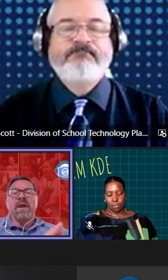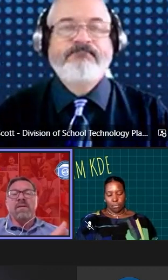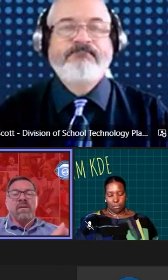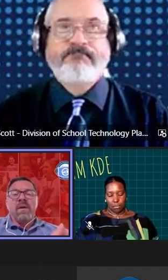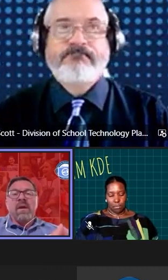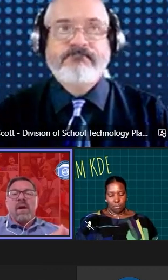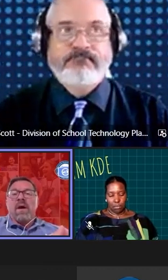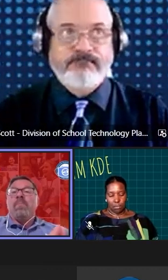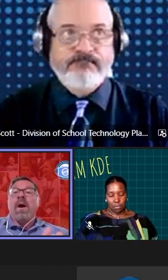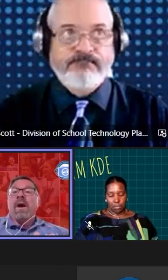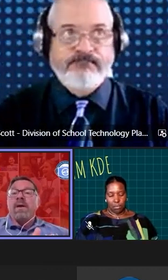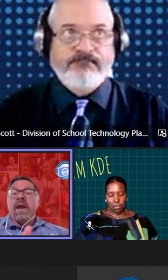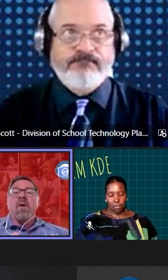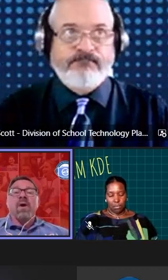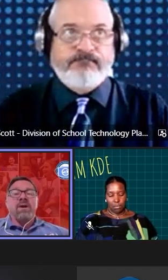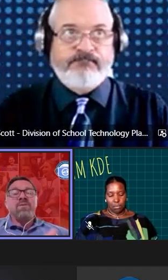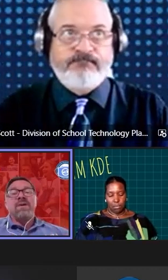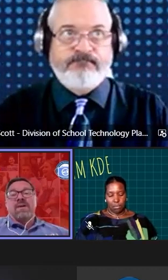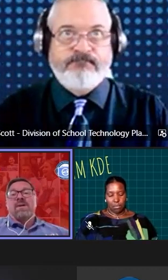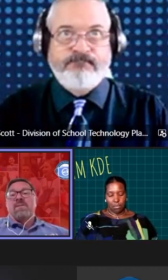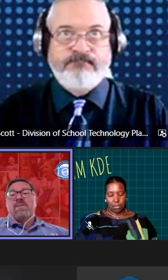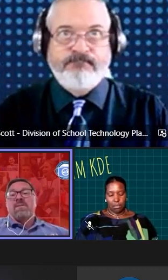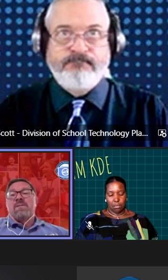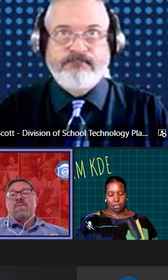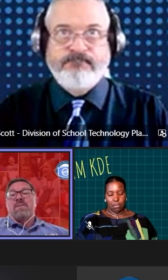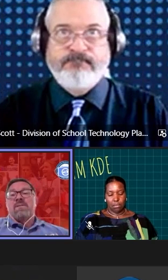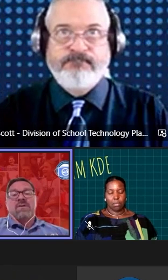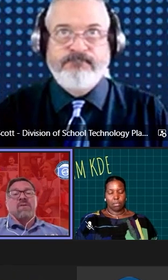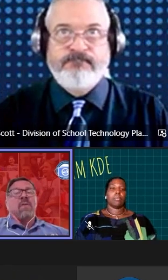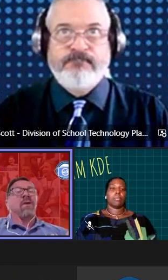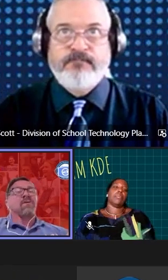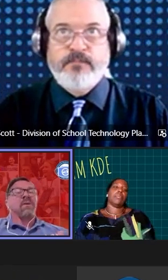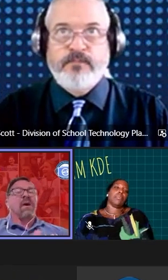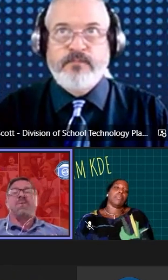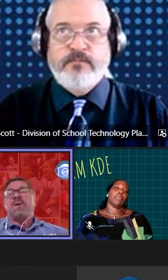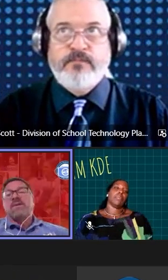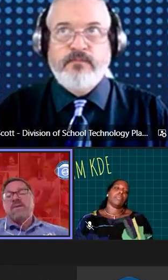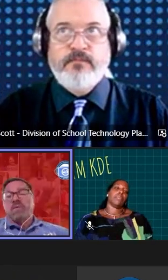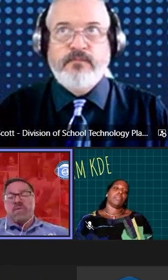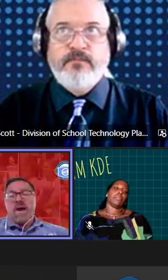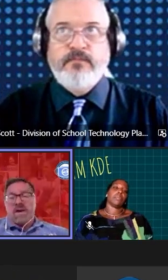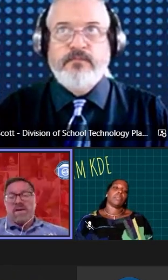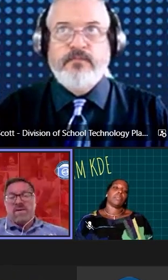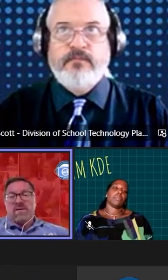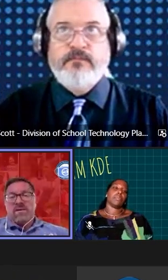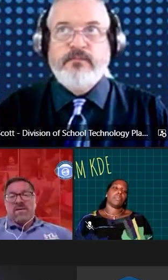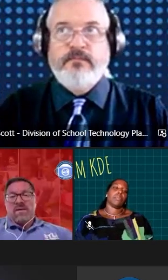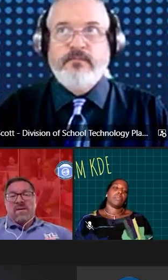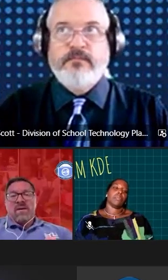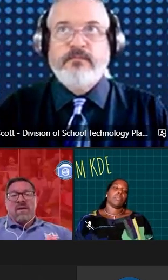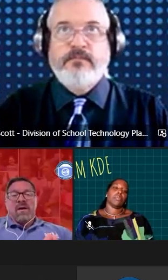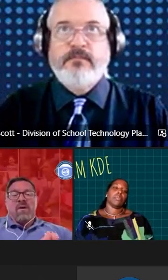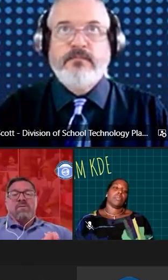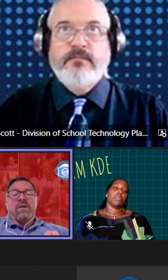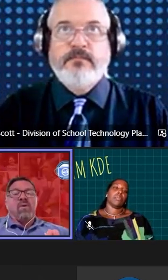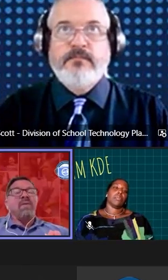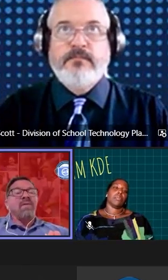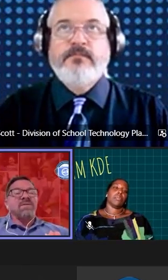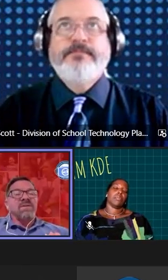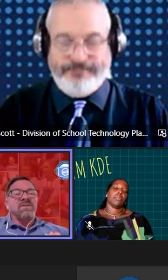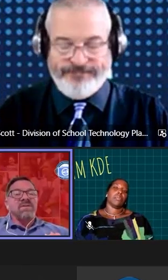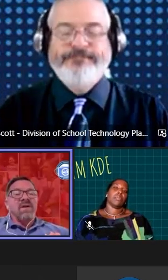And so but now what USAC coming back and saying is, well, because the contract you've provided